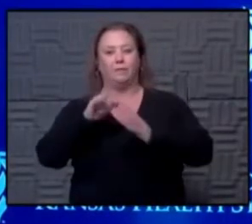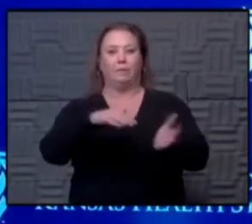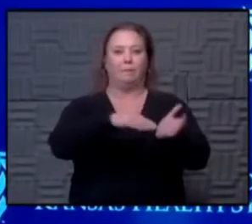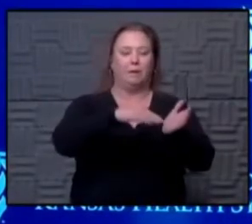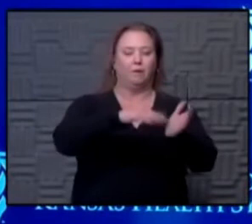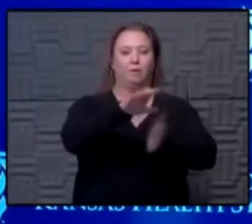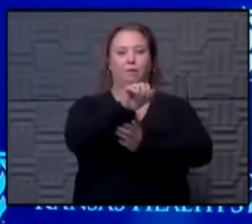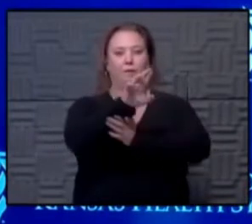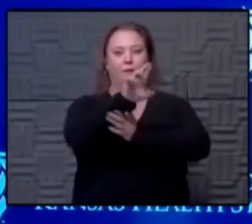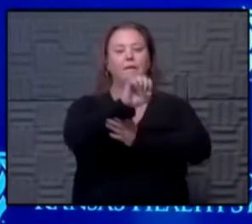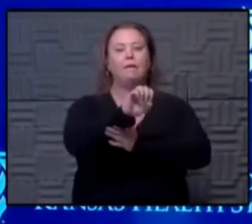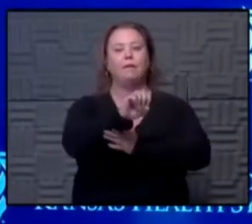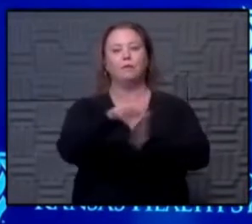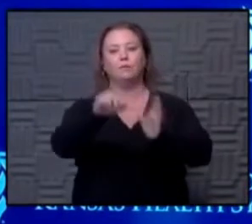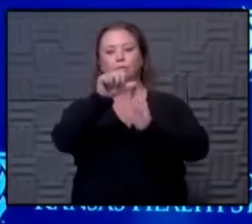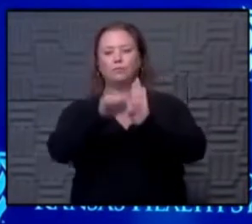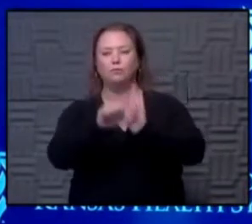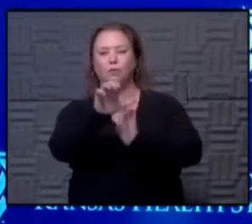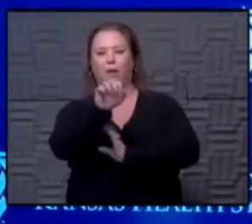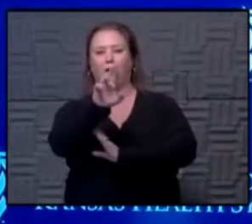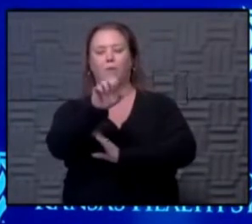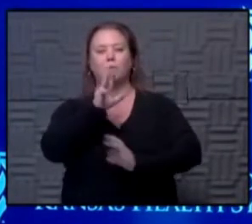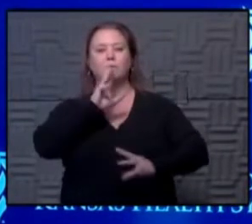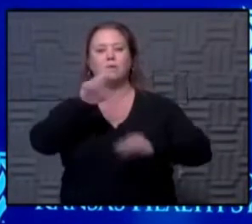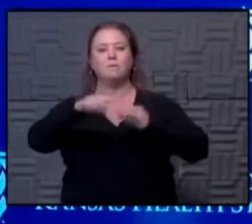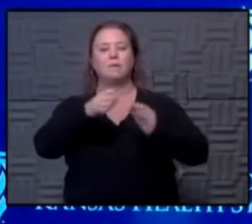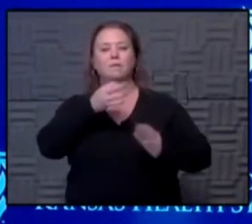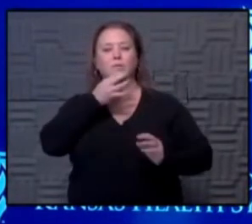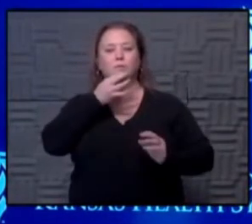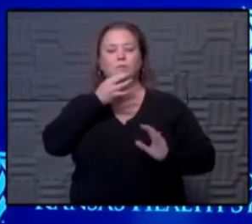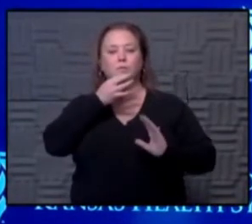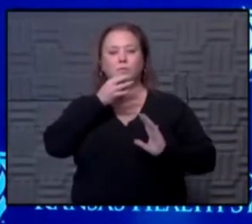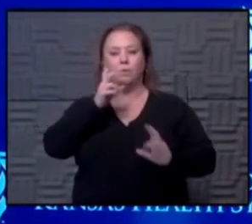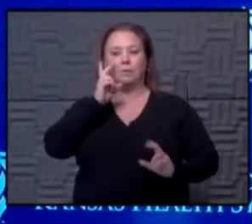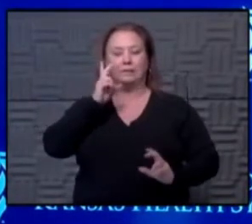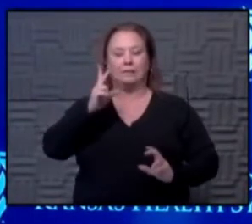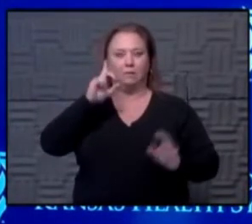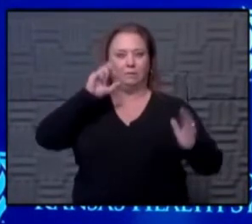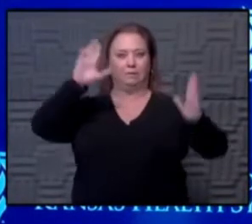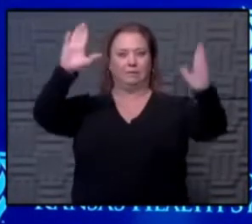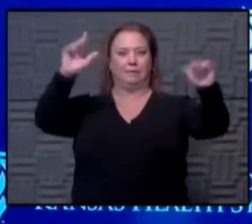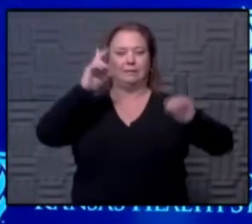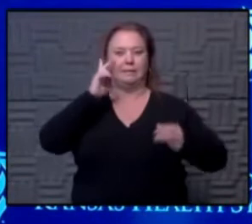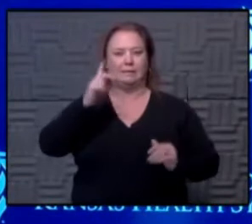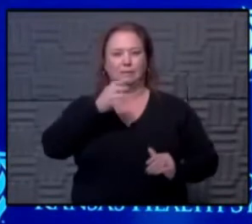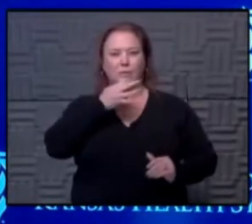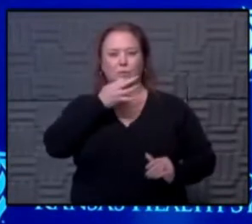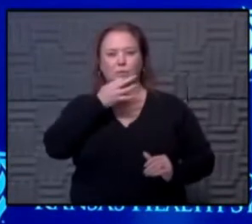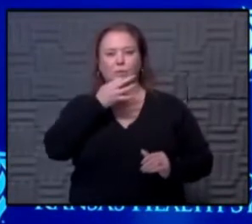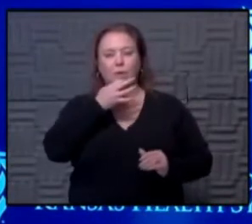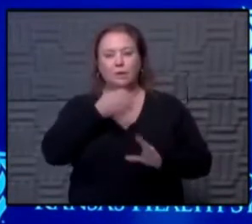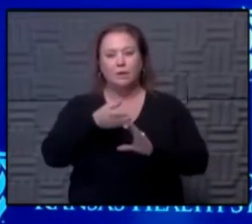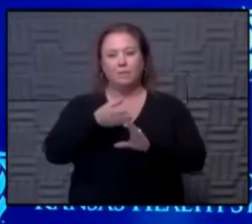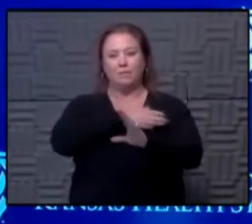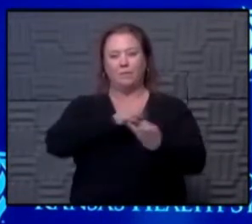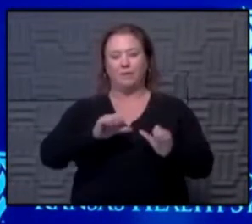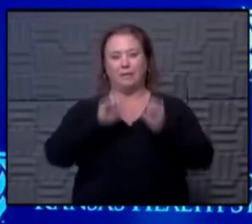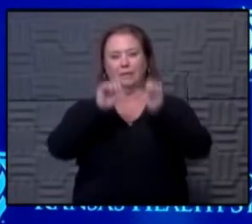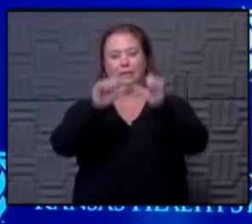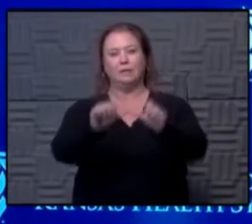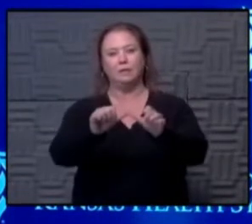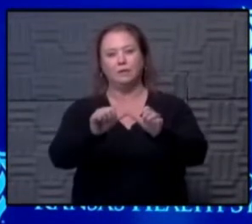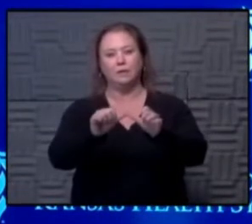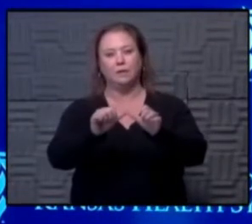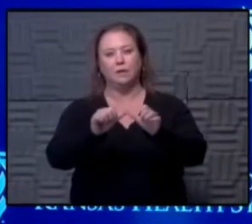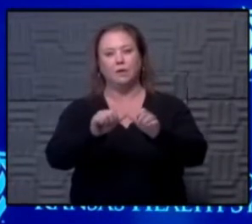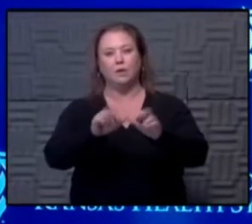care. We'll talk a lot about what we're seeing and what we anticipate here in just a minute. But before we do that,